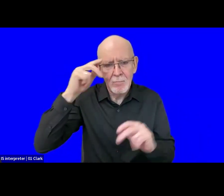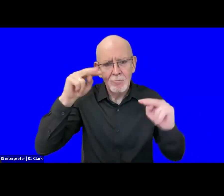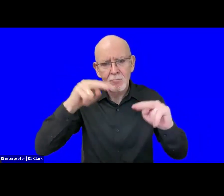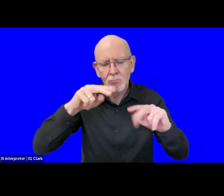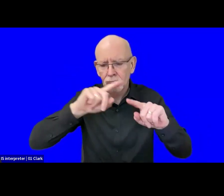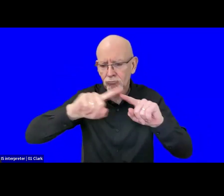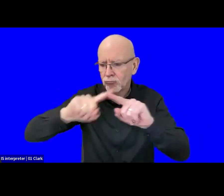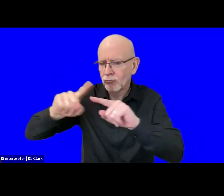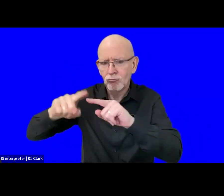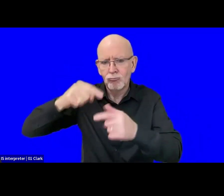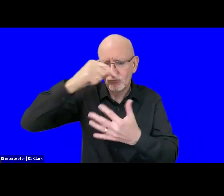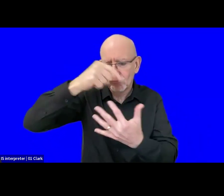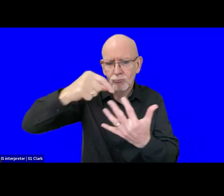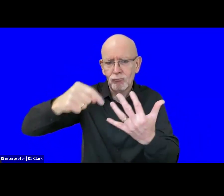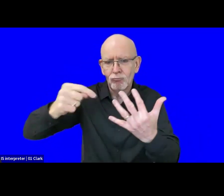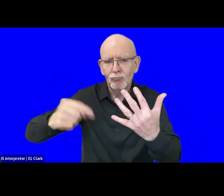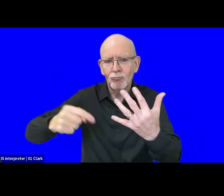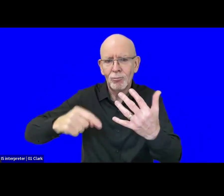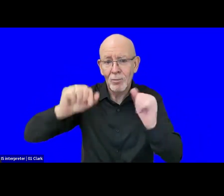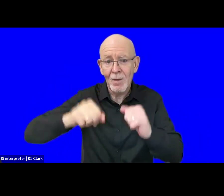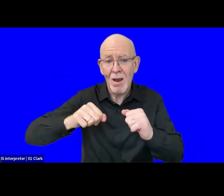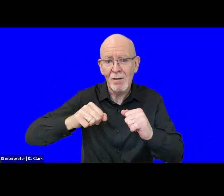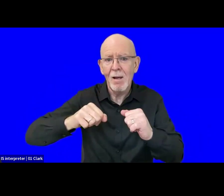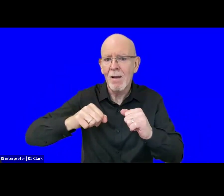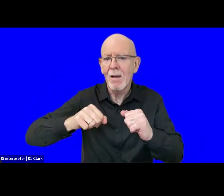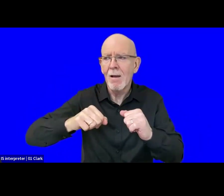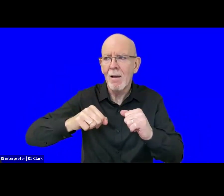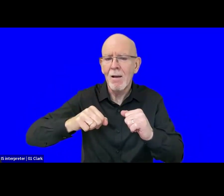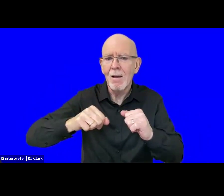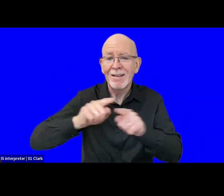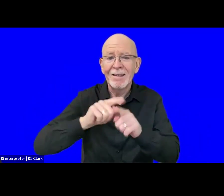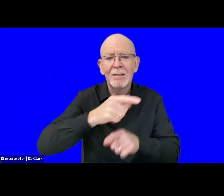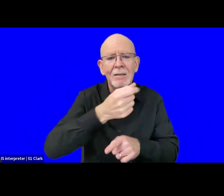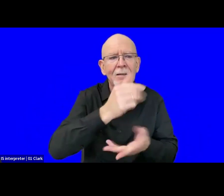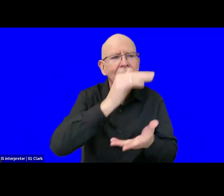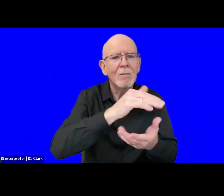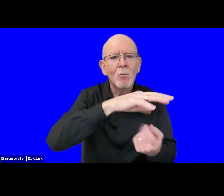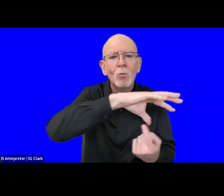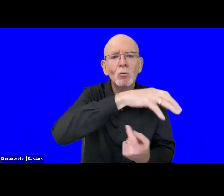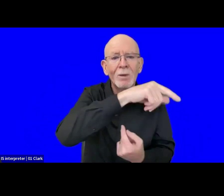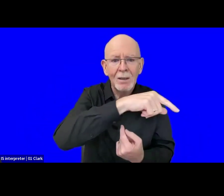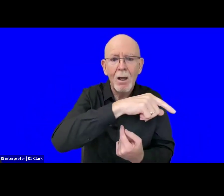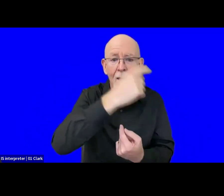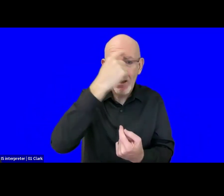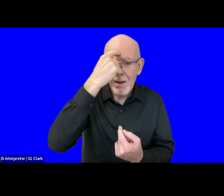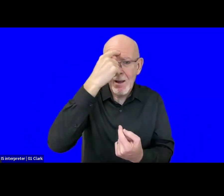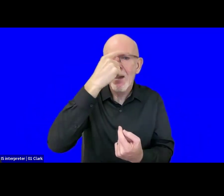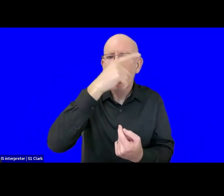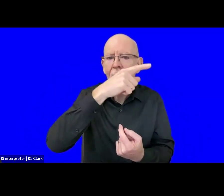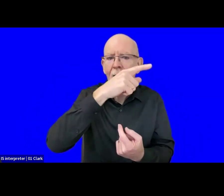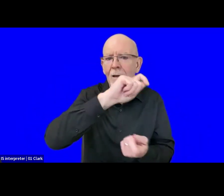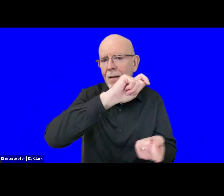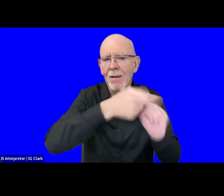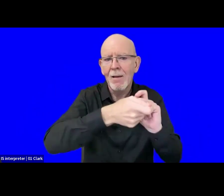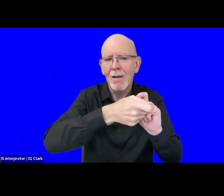up for the household benefits. Afterwards, as in Egypt, for instance, in example of Takaful